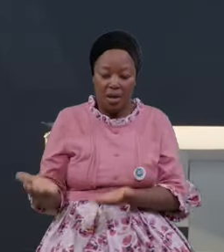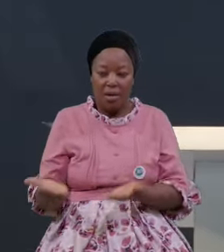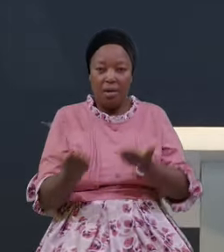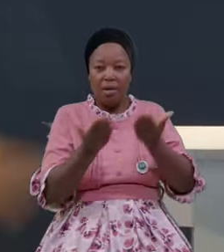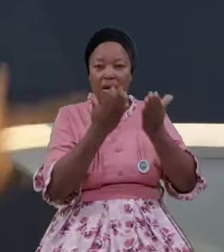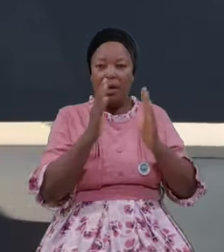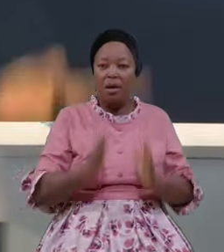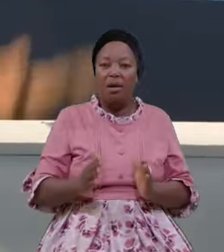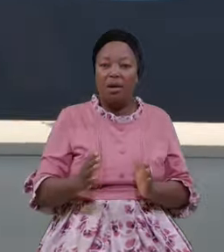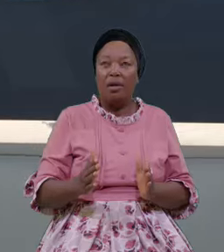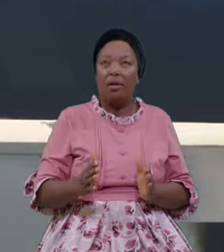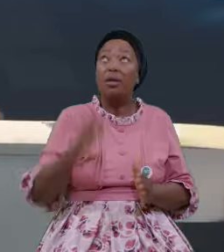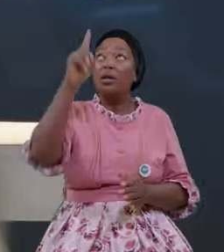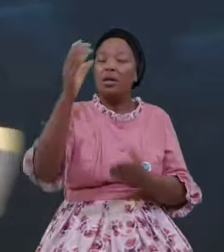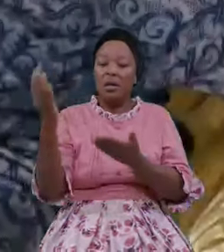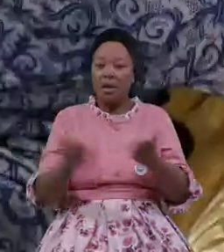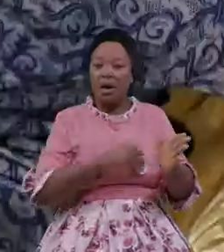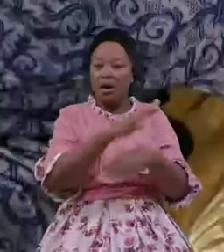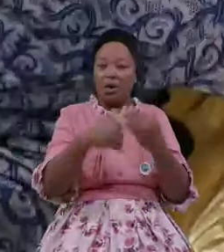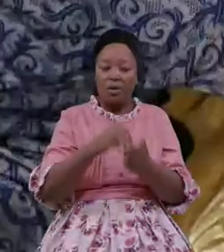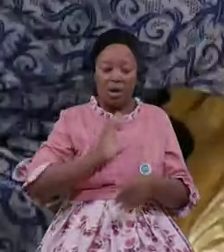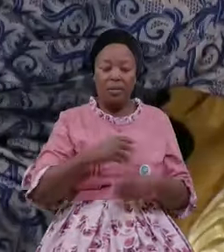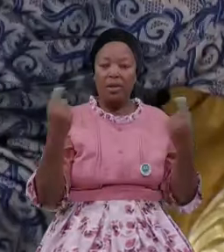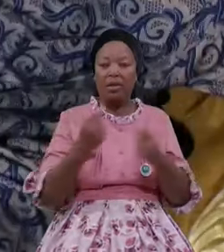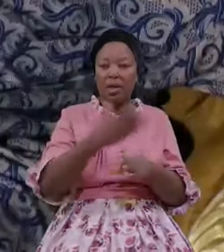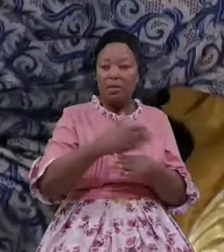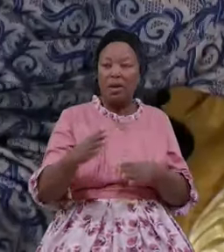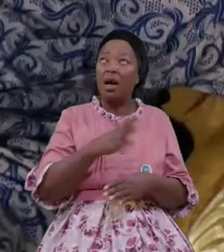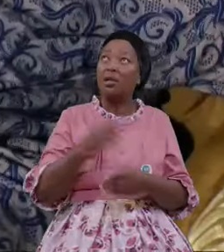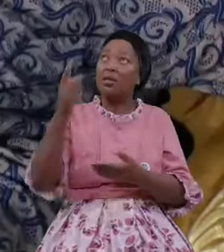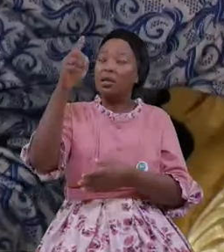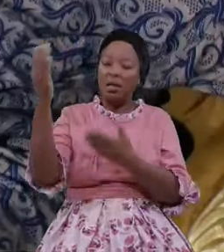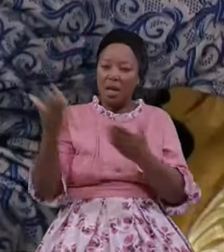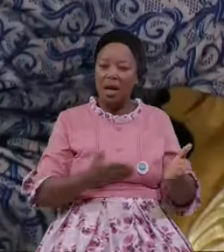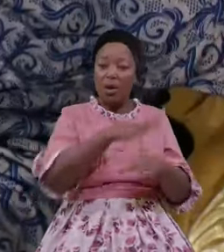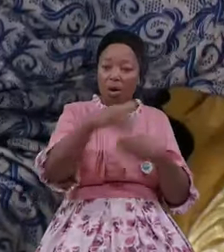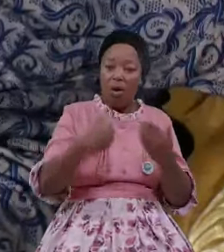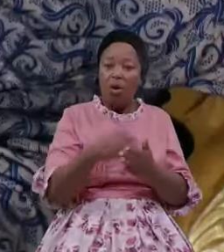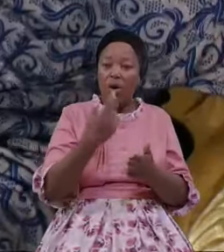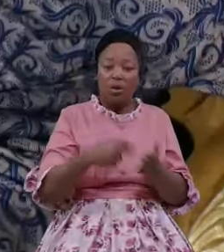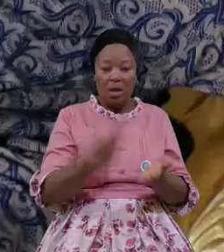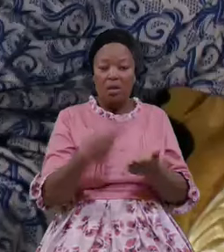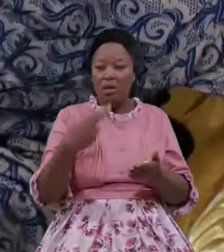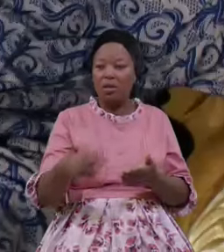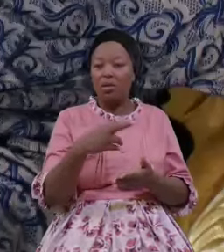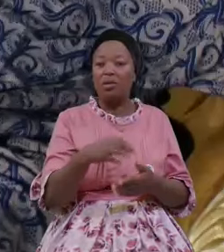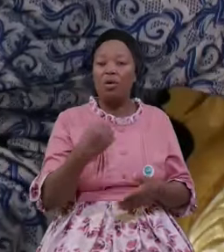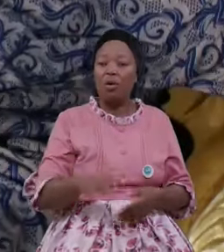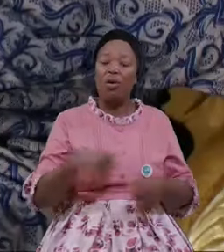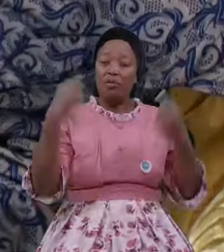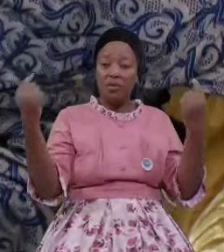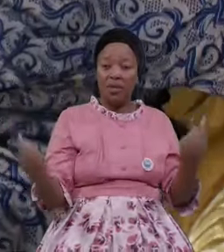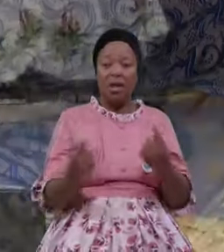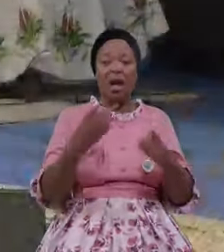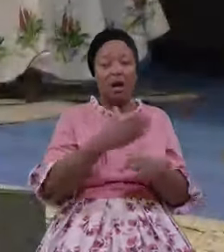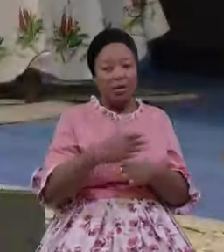He carried all our sins away and carried all the consequences of sin away.